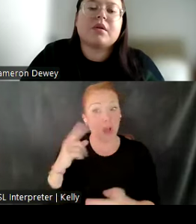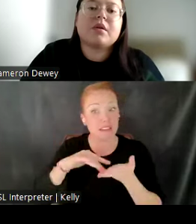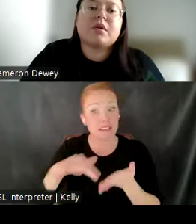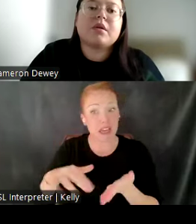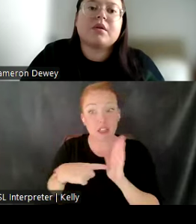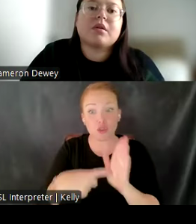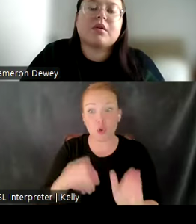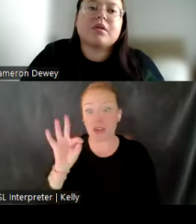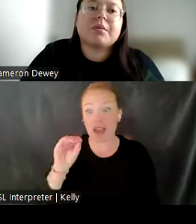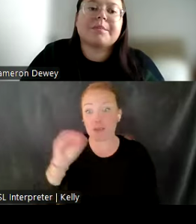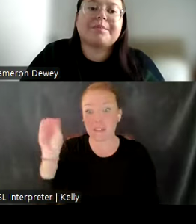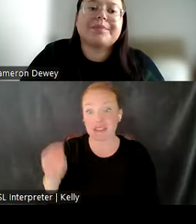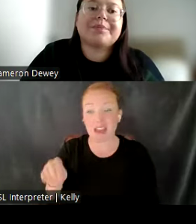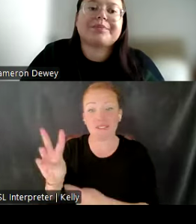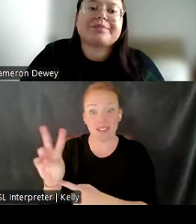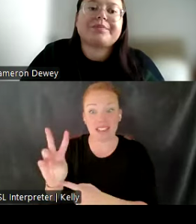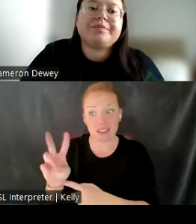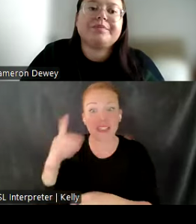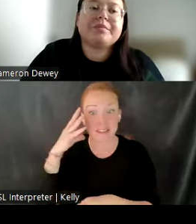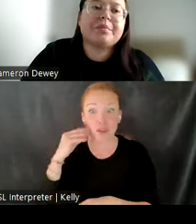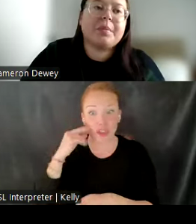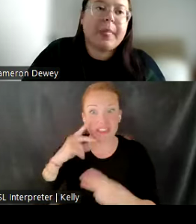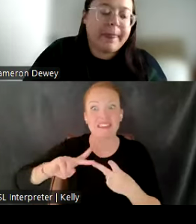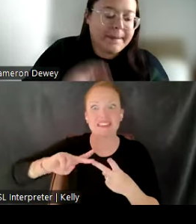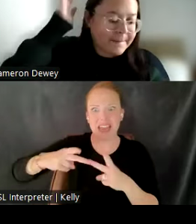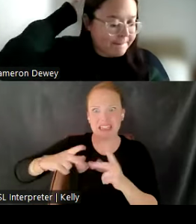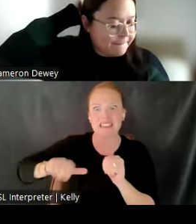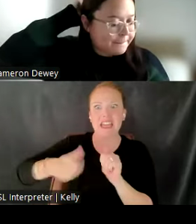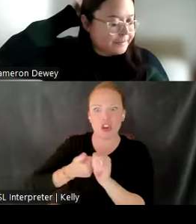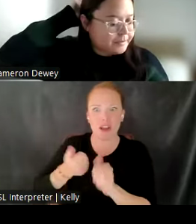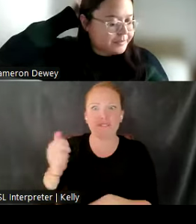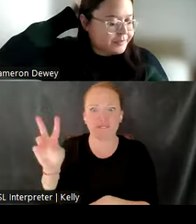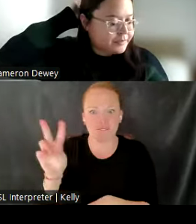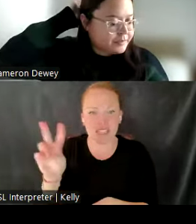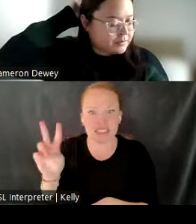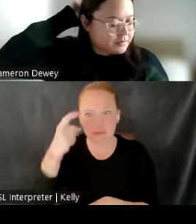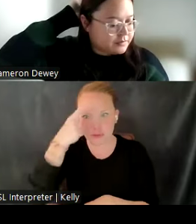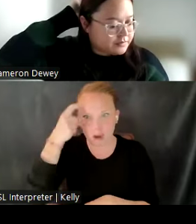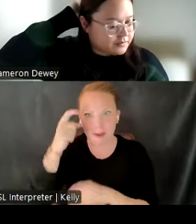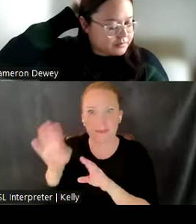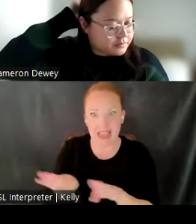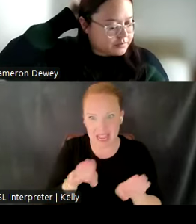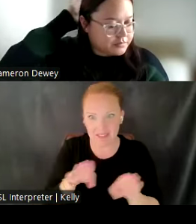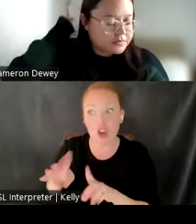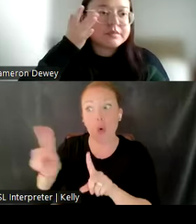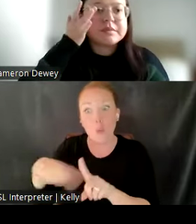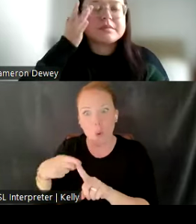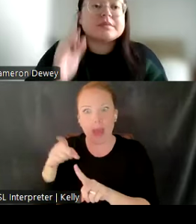victims encountered some sort of secondary victimization behavior when encountering with law